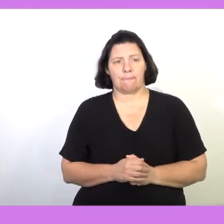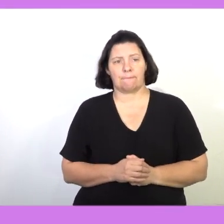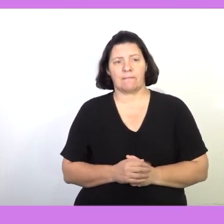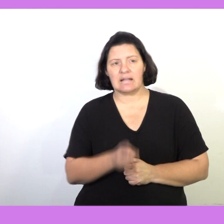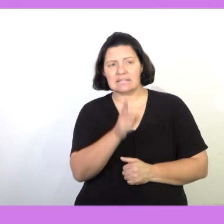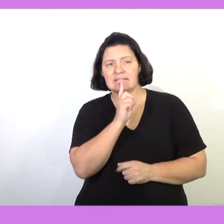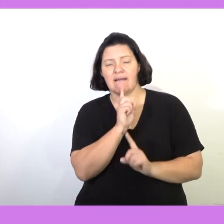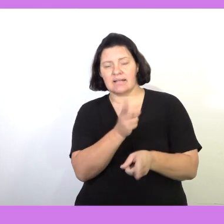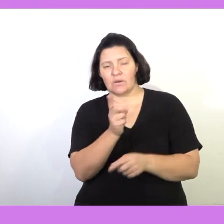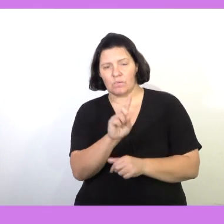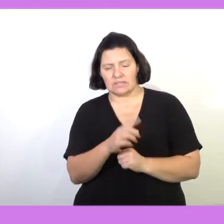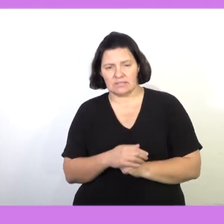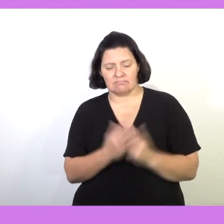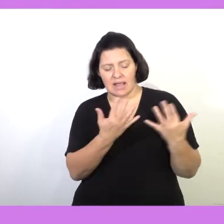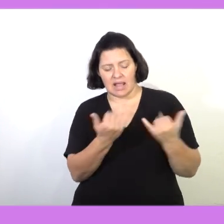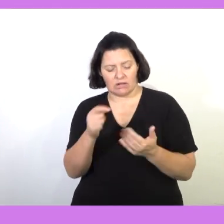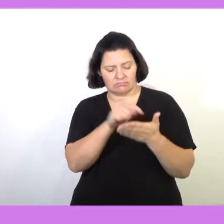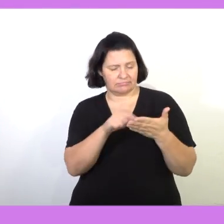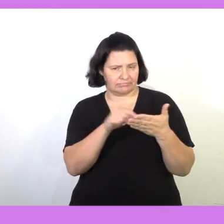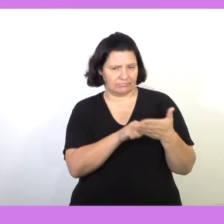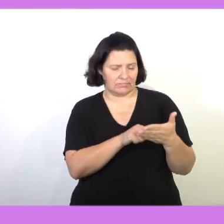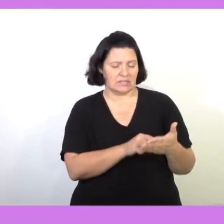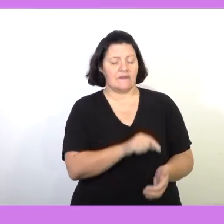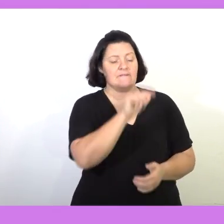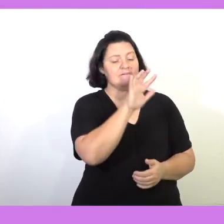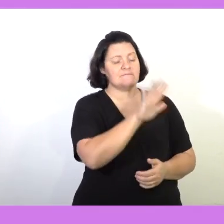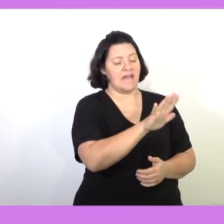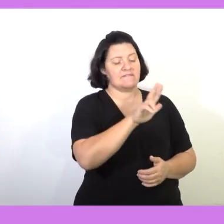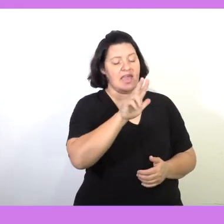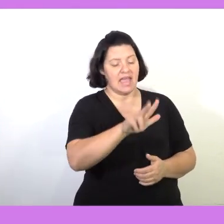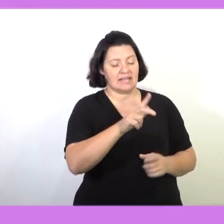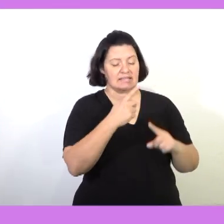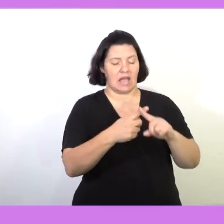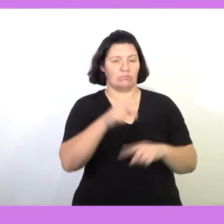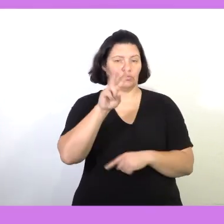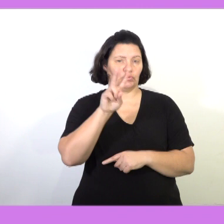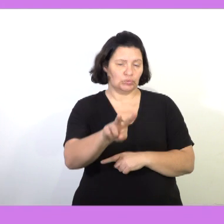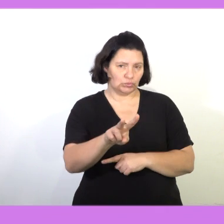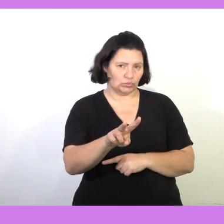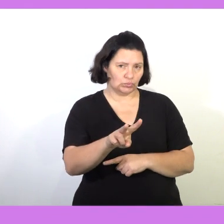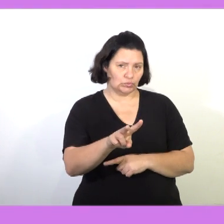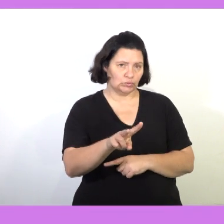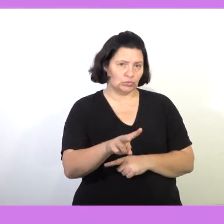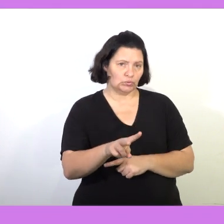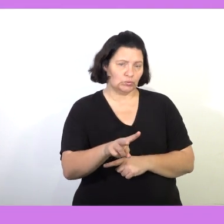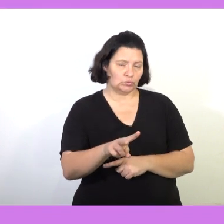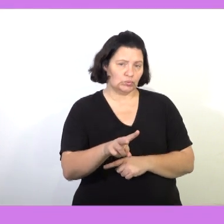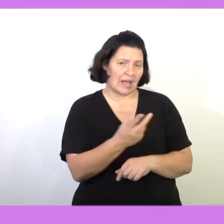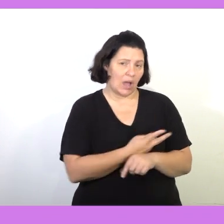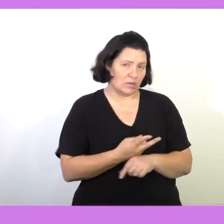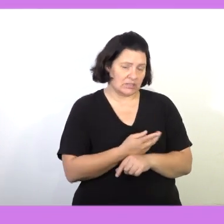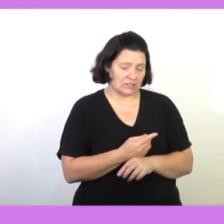So let's see what is the answer. Help me calculate this one. We say 58 multiplied by